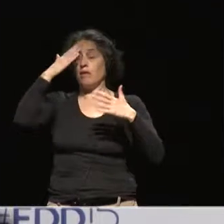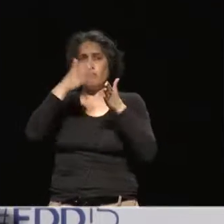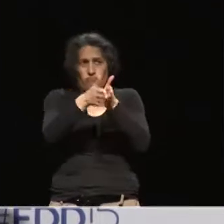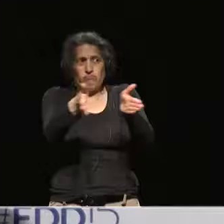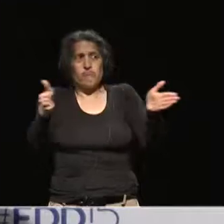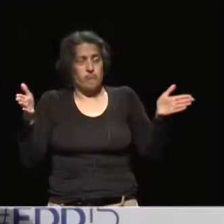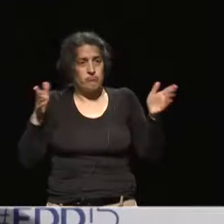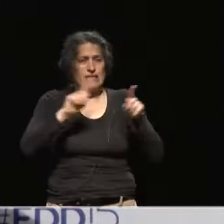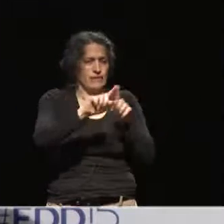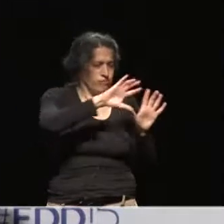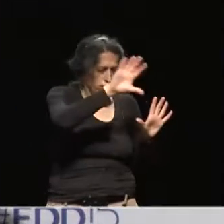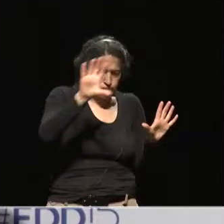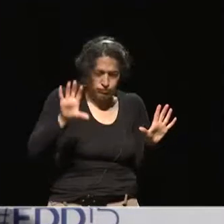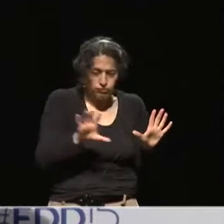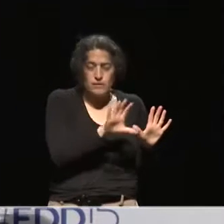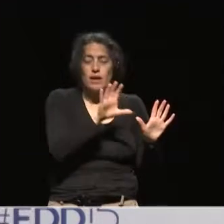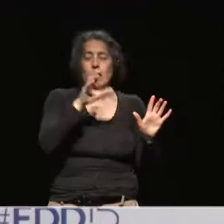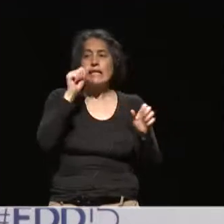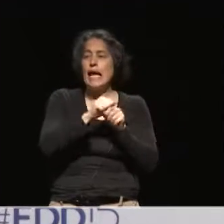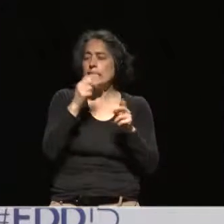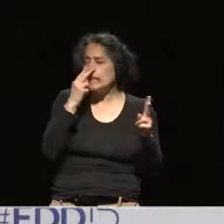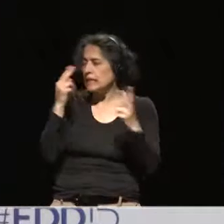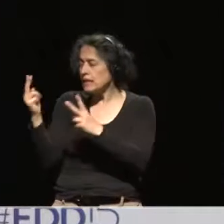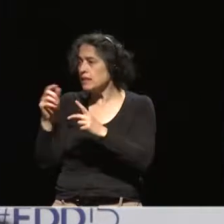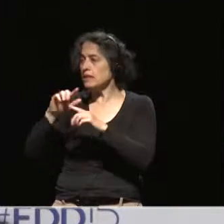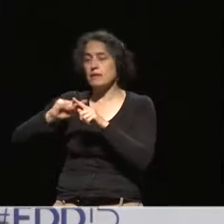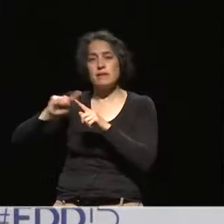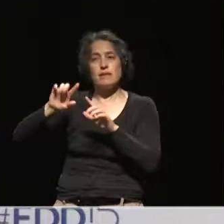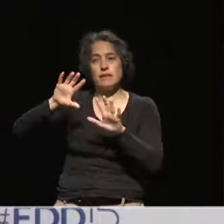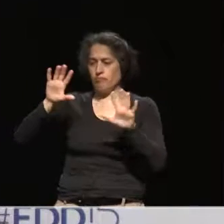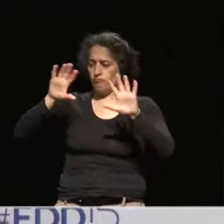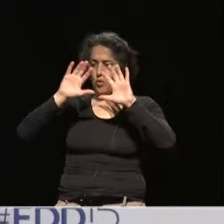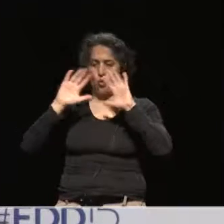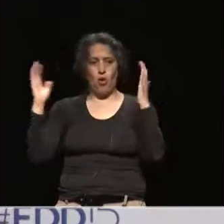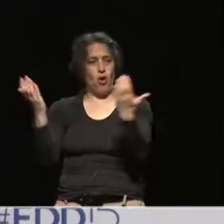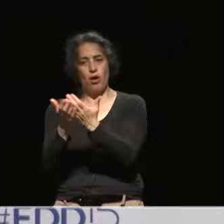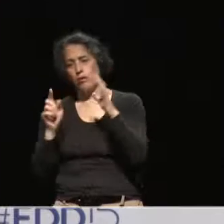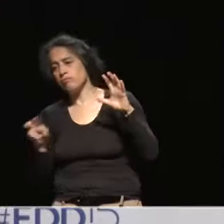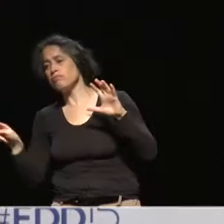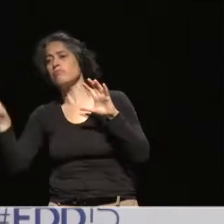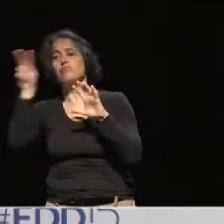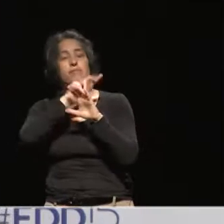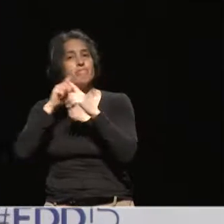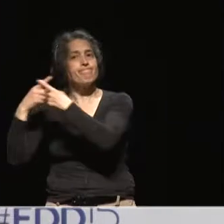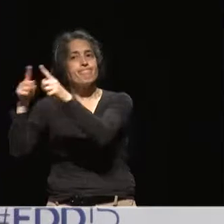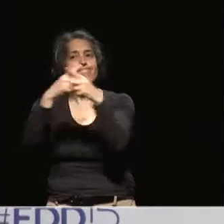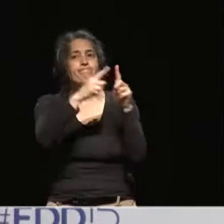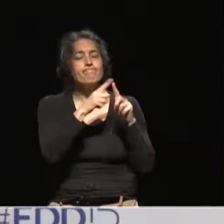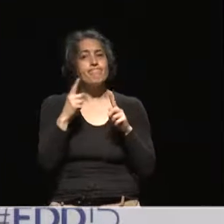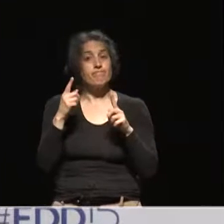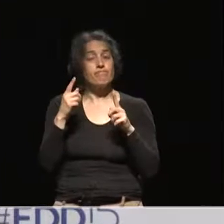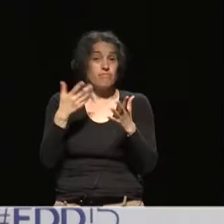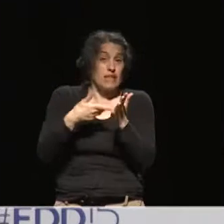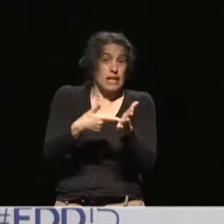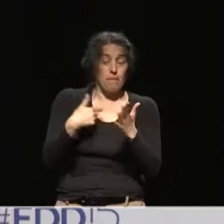this. Let's try to be open-minded. Let's try to be humble in this discussion. What can we do in that type of situation that I described to